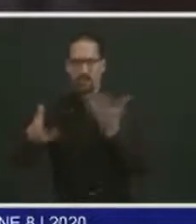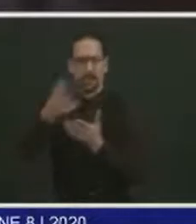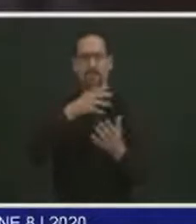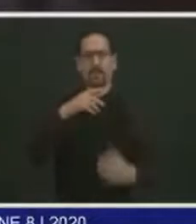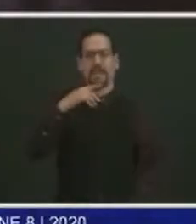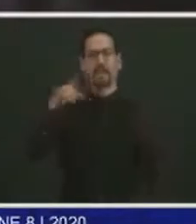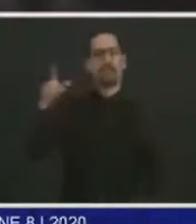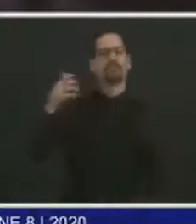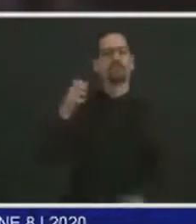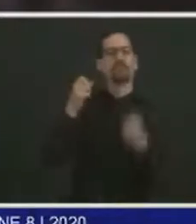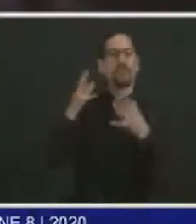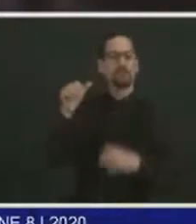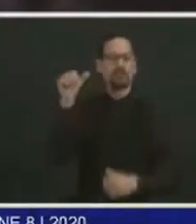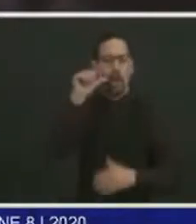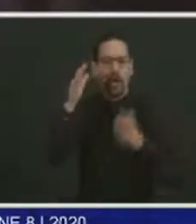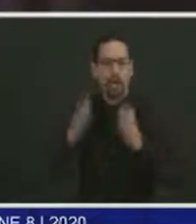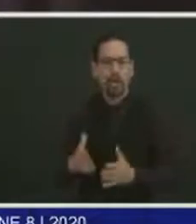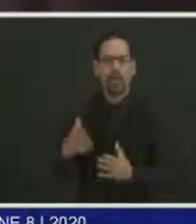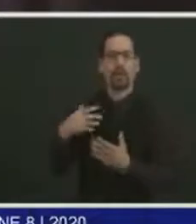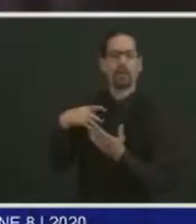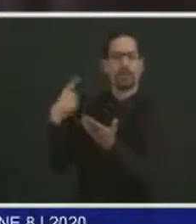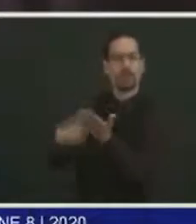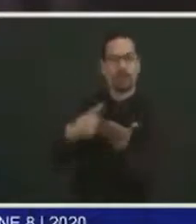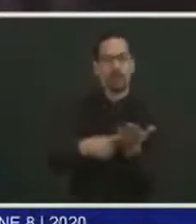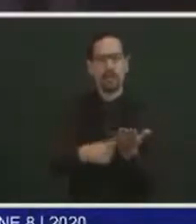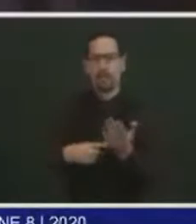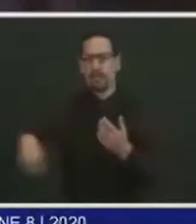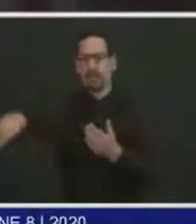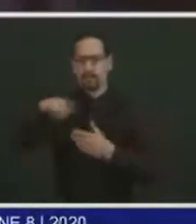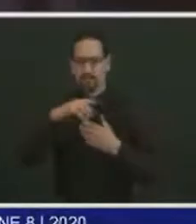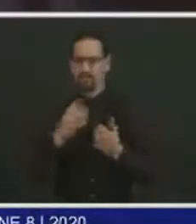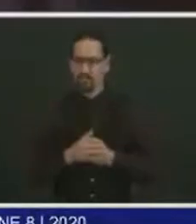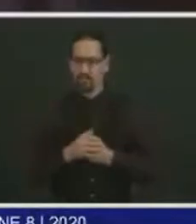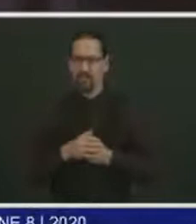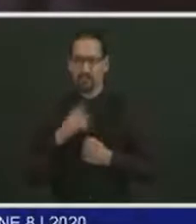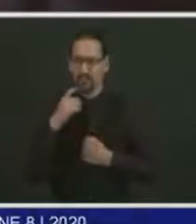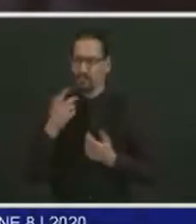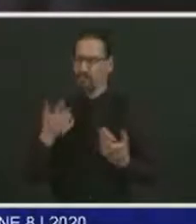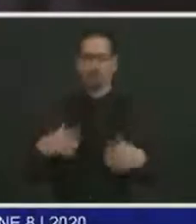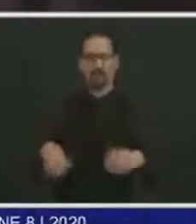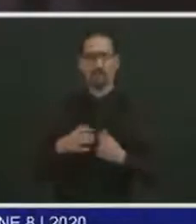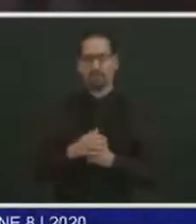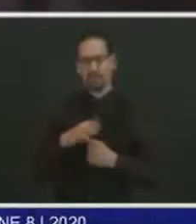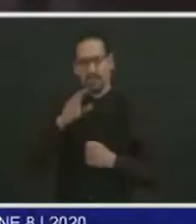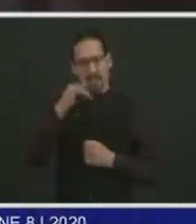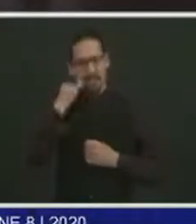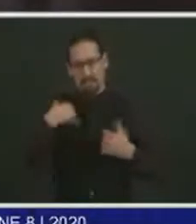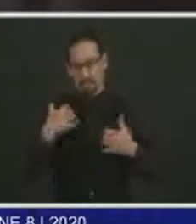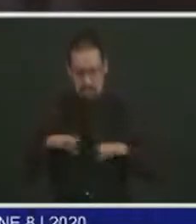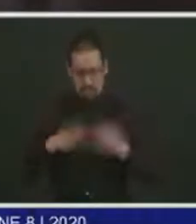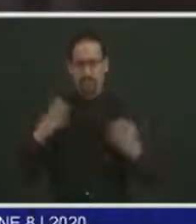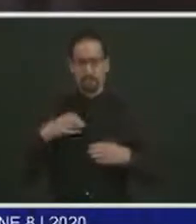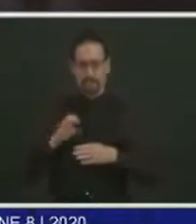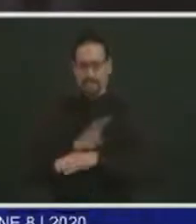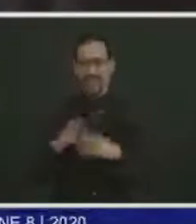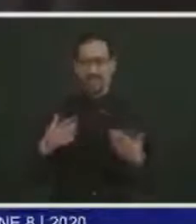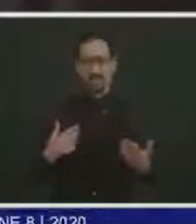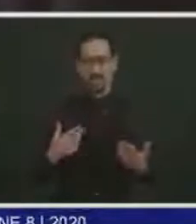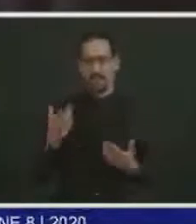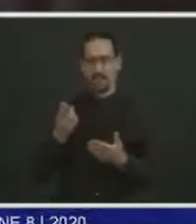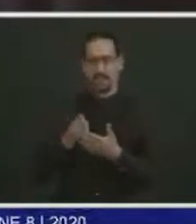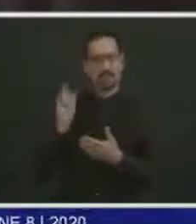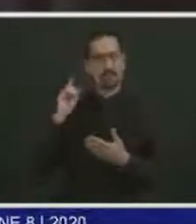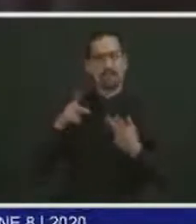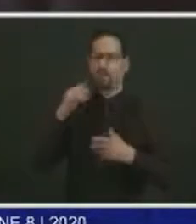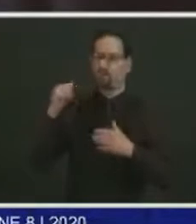saying to me is, Governor, people are afraid to come back. And I think that's natural. You know, it's going to take time. Everybody's going to